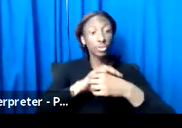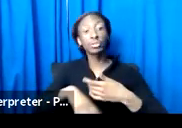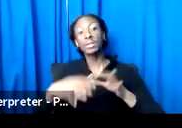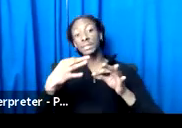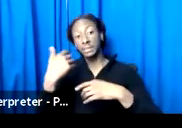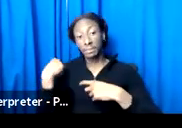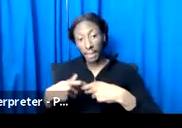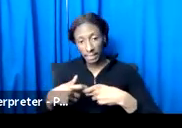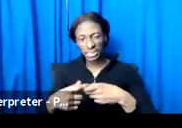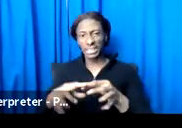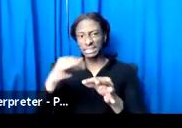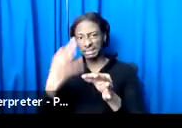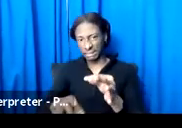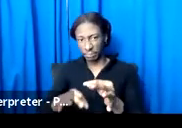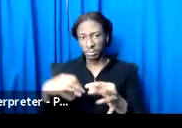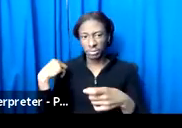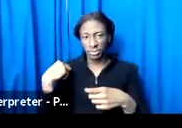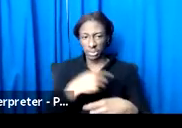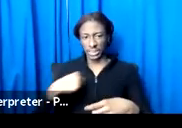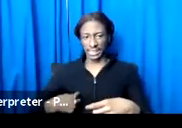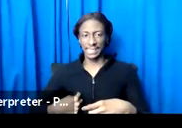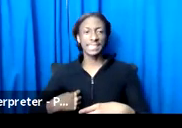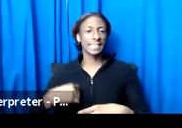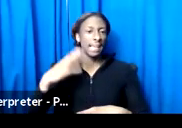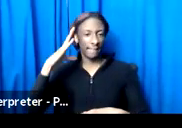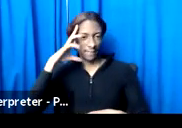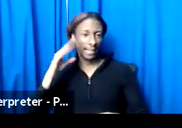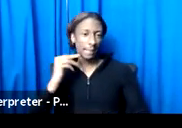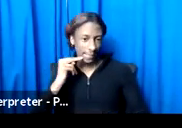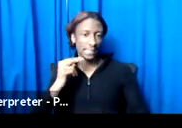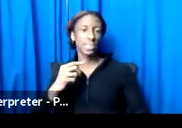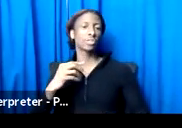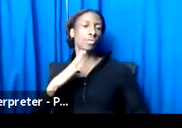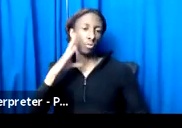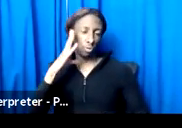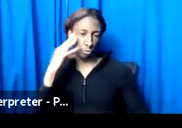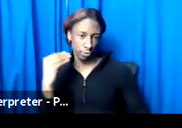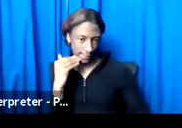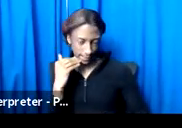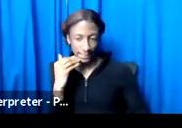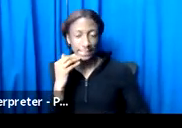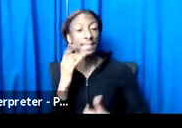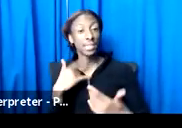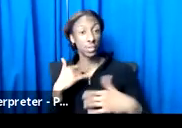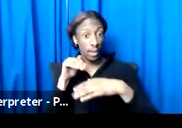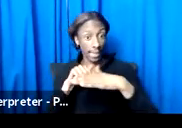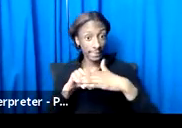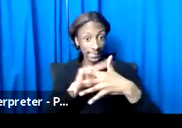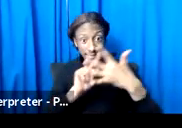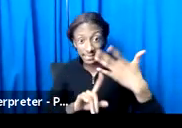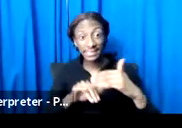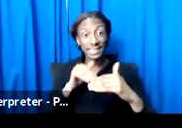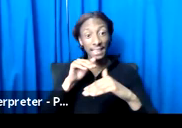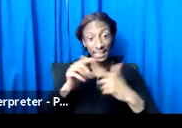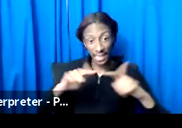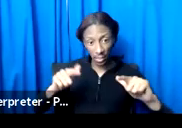Chinese, Vietnamese, and Korean. And to access those different languages, we have a tab up at the top. I don't think you can see my cursor,